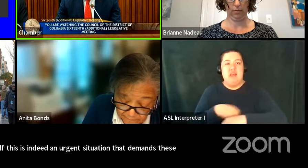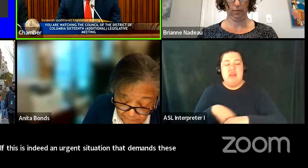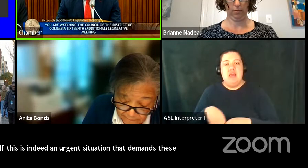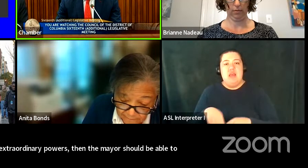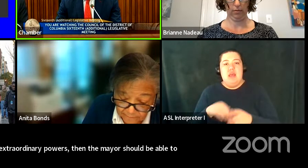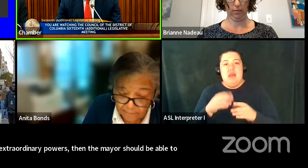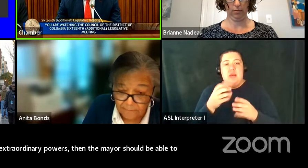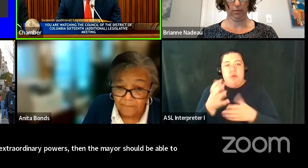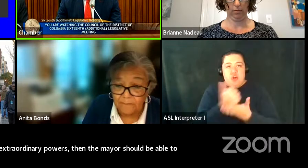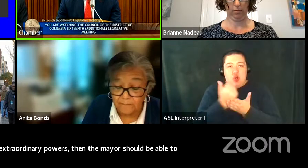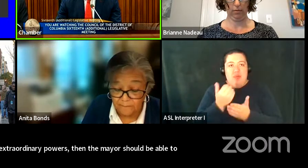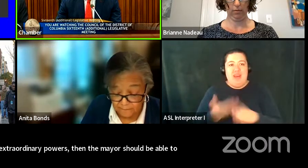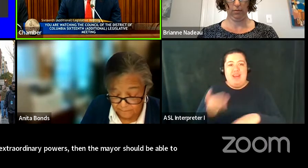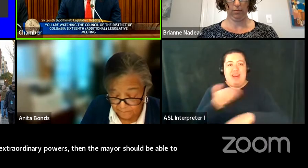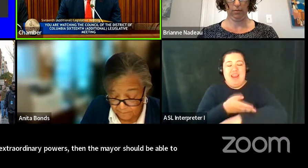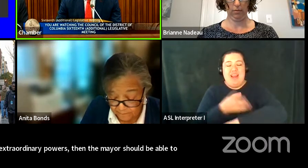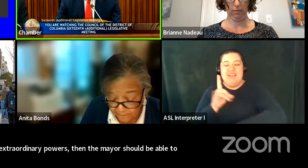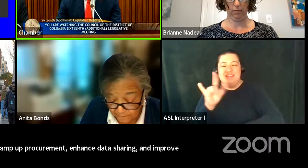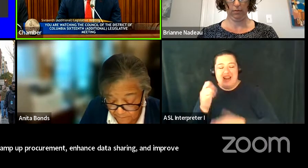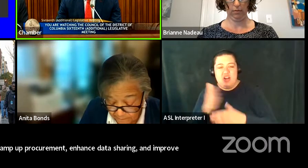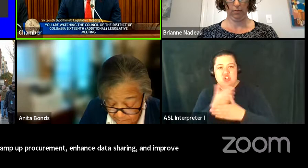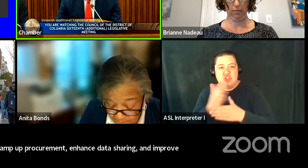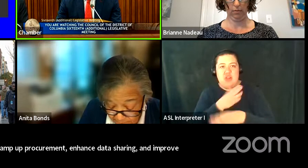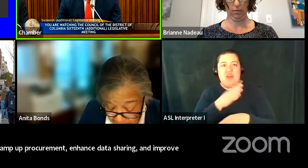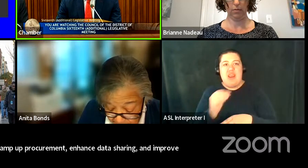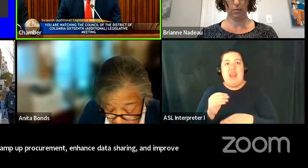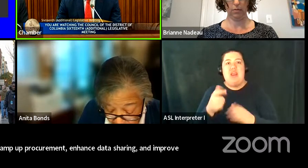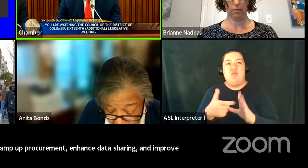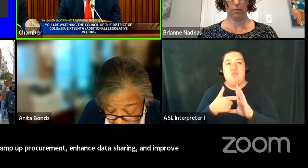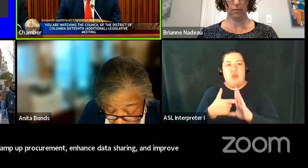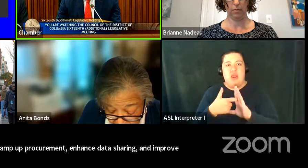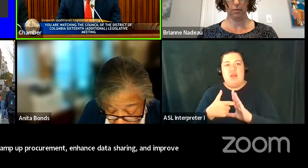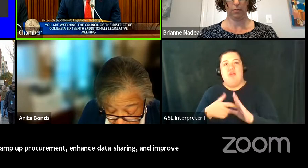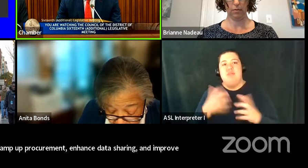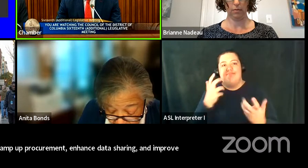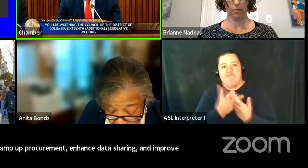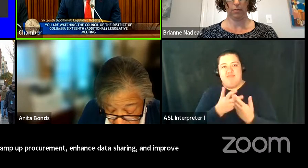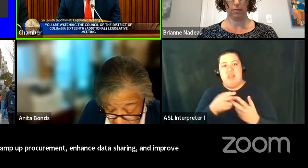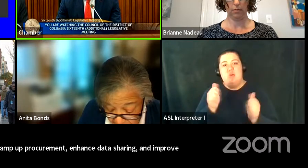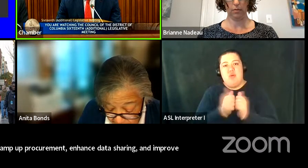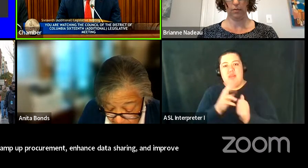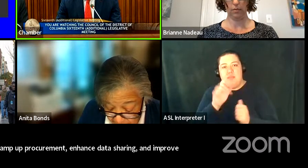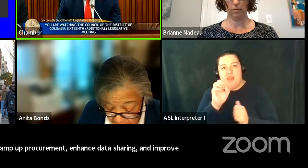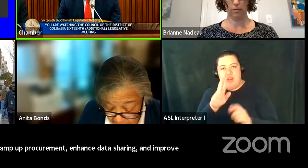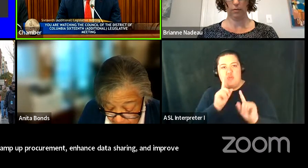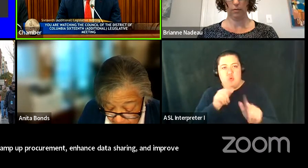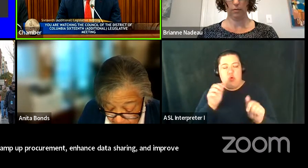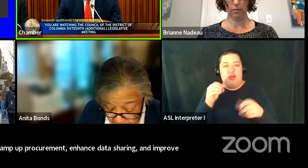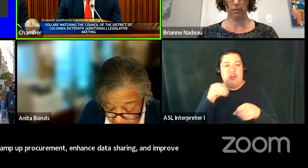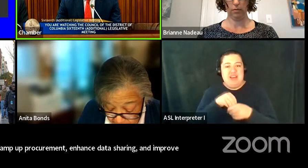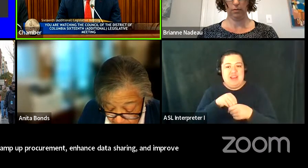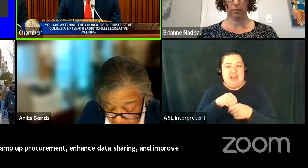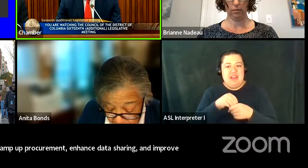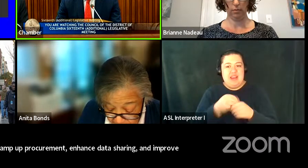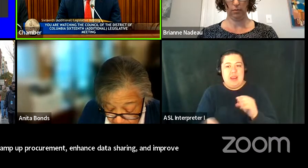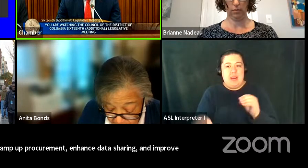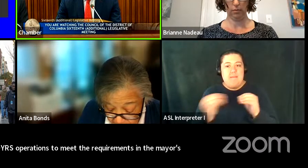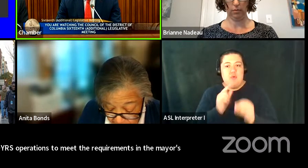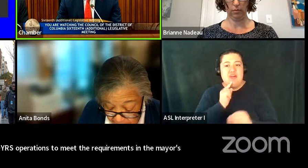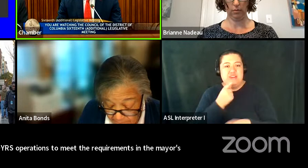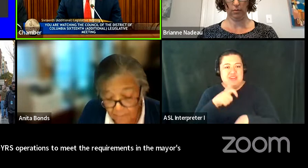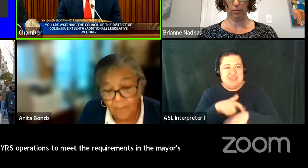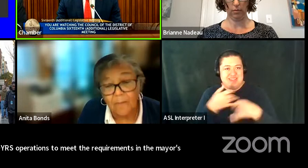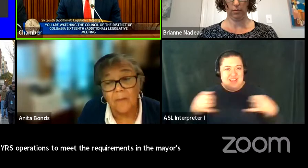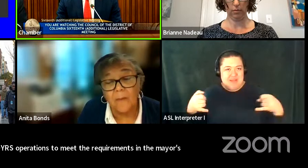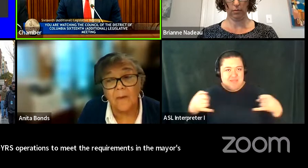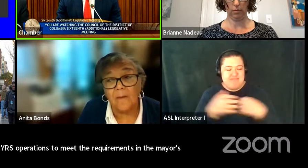data sharing, and improve DYRS operations to meet the requirements in the mayor's order within a more urgent time